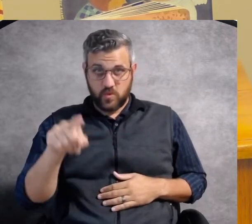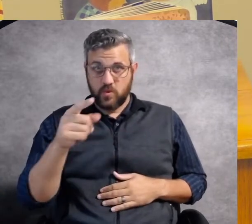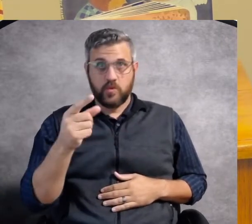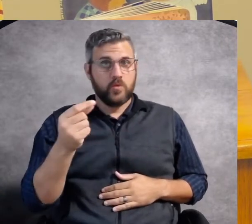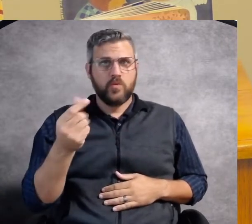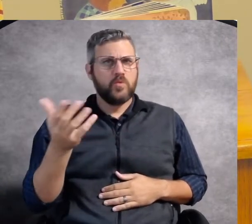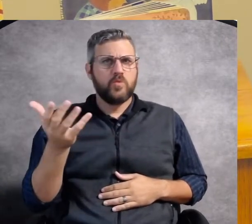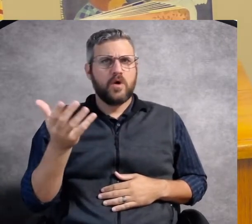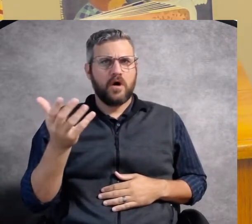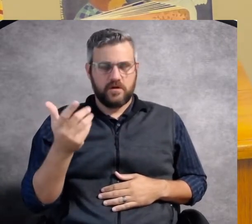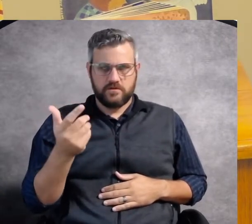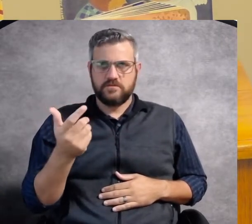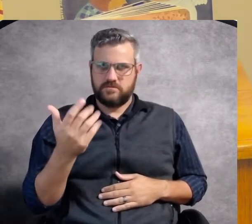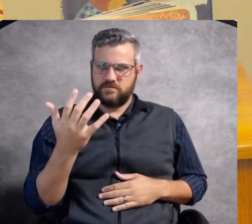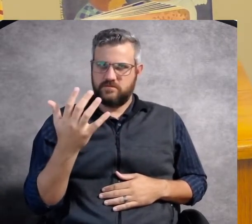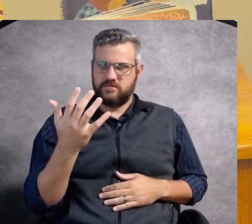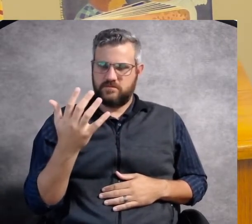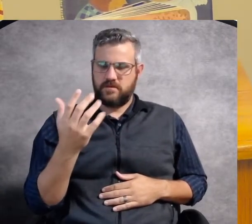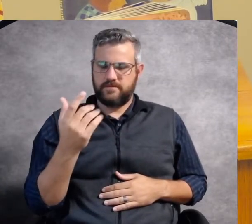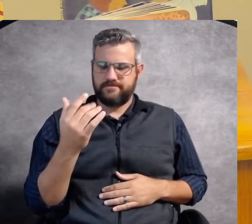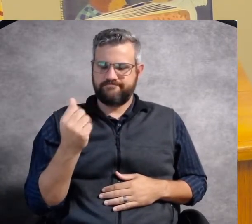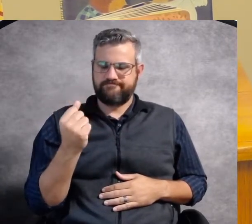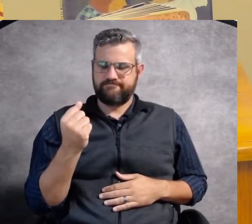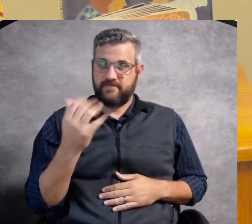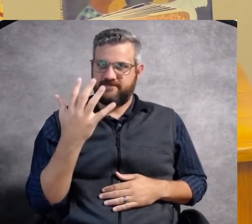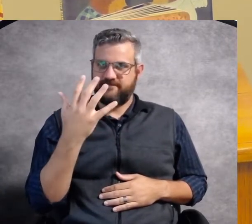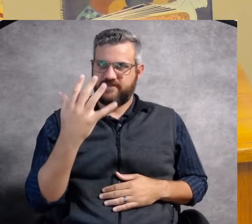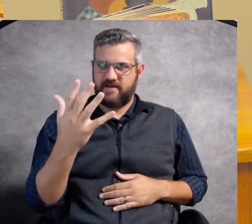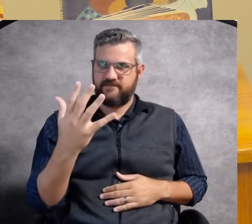Now if you'll hold up